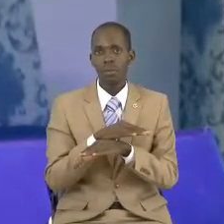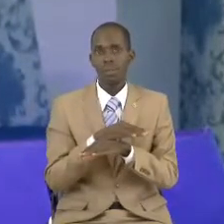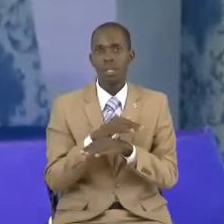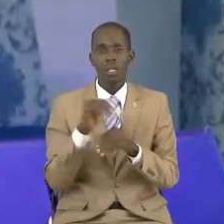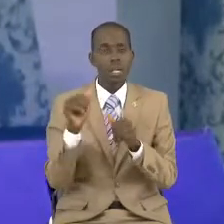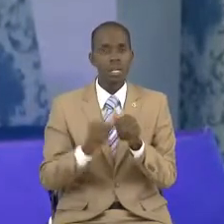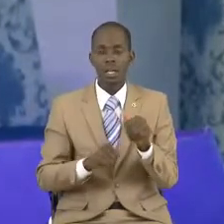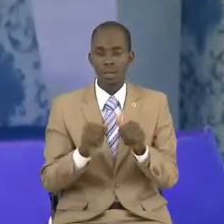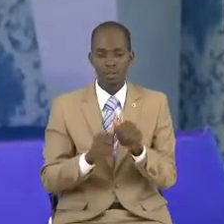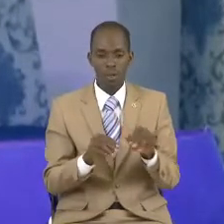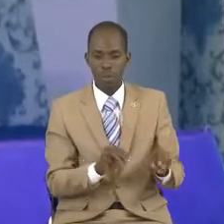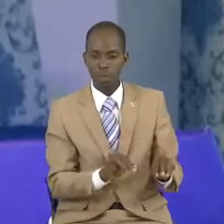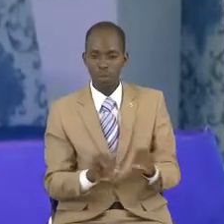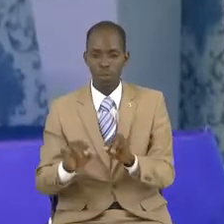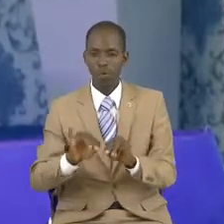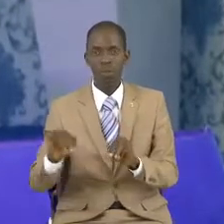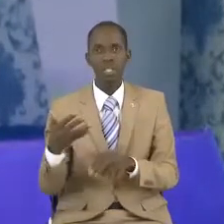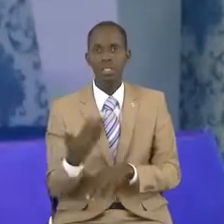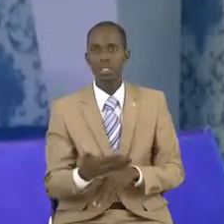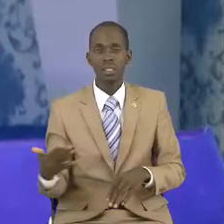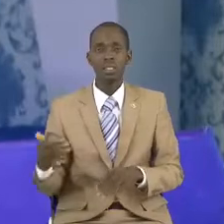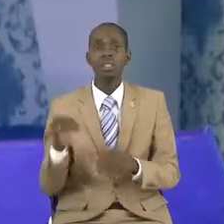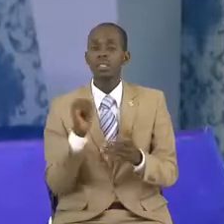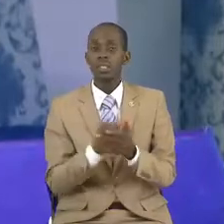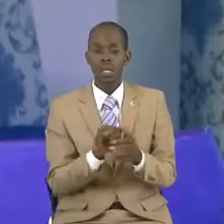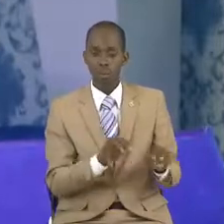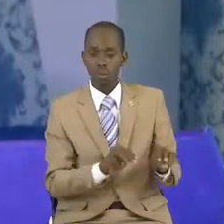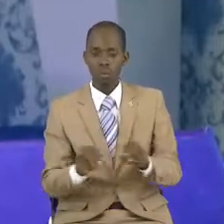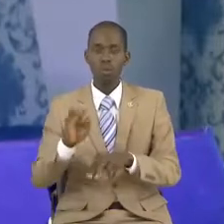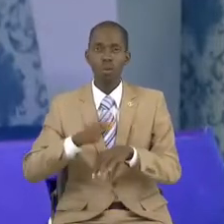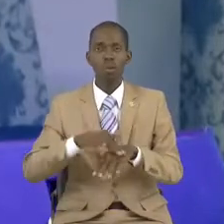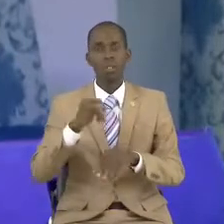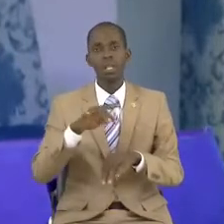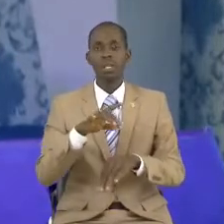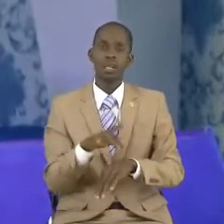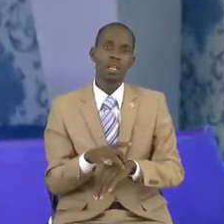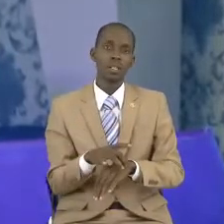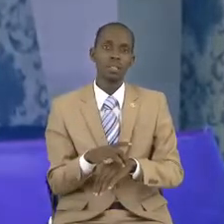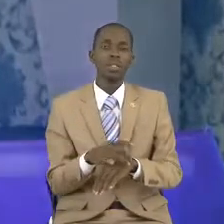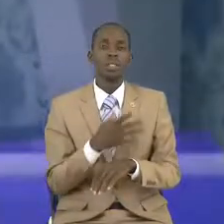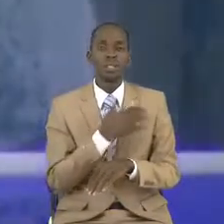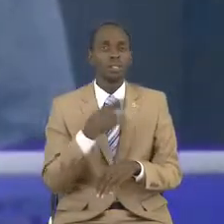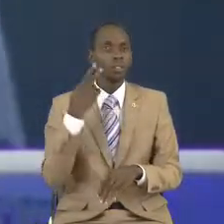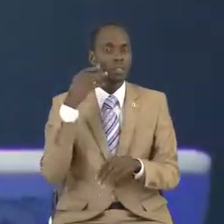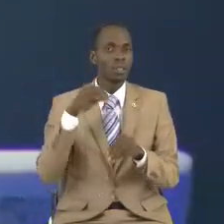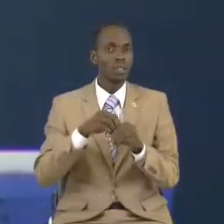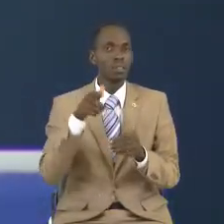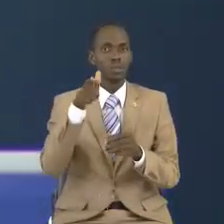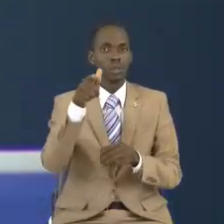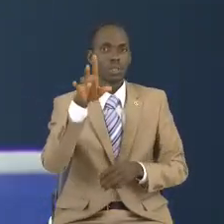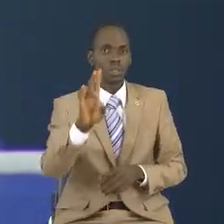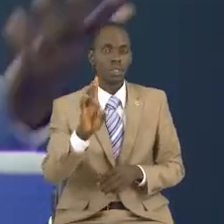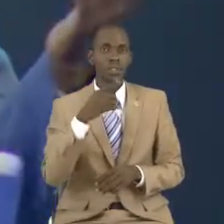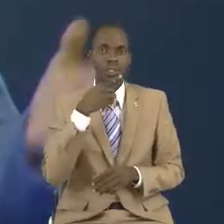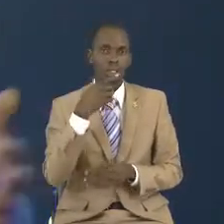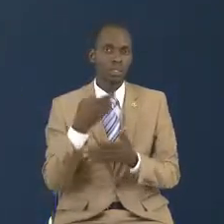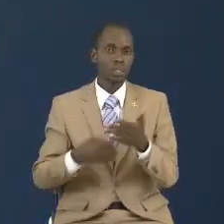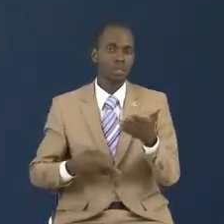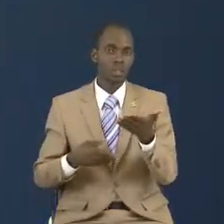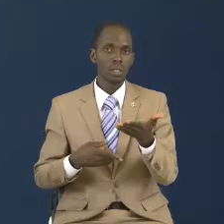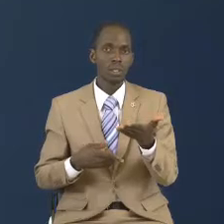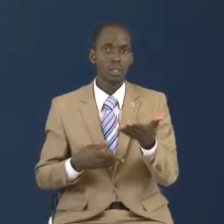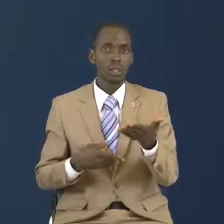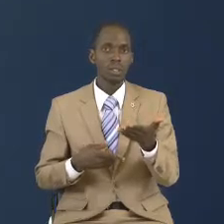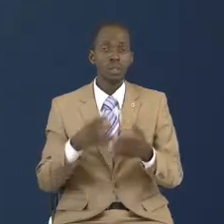scene that creepers upon the earth verse 27 tells us so